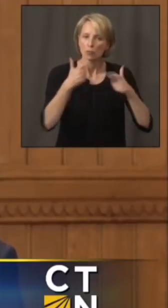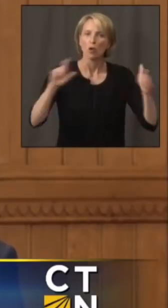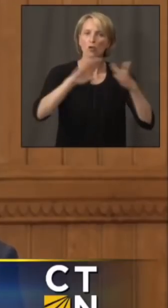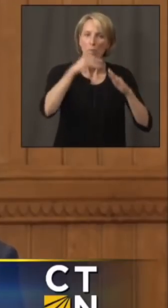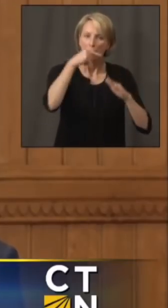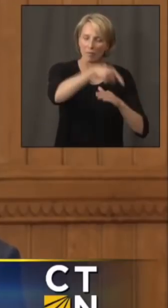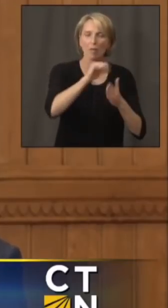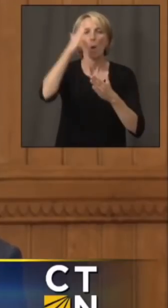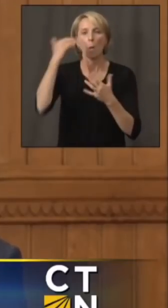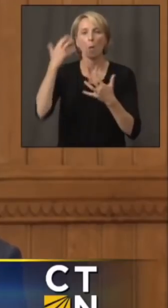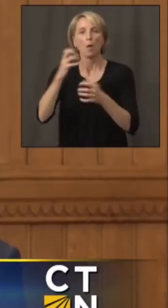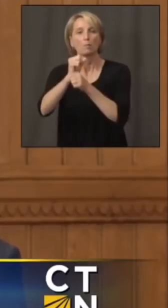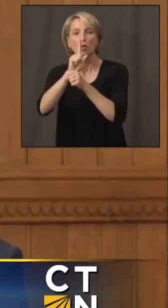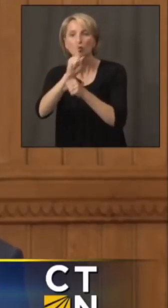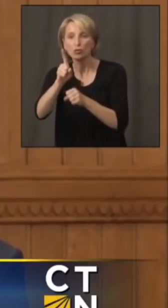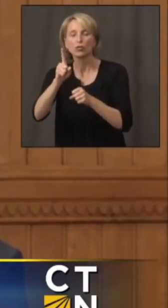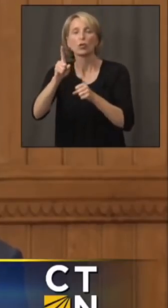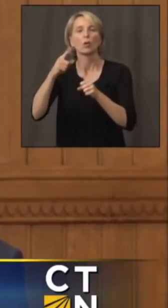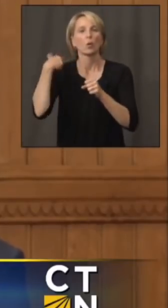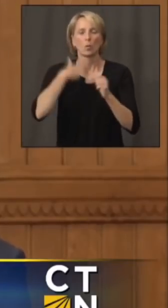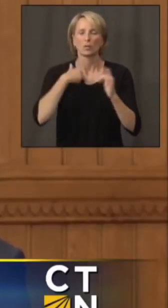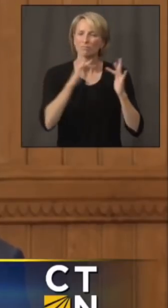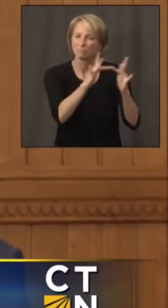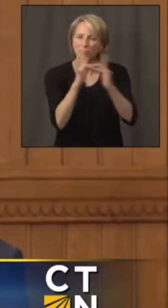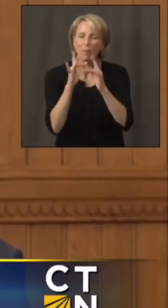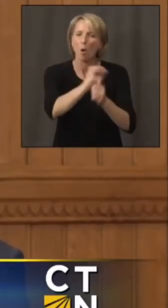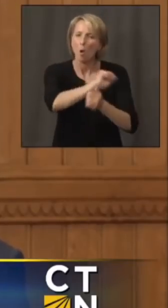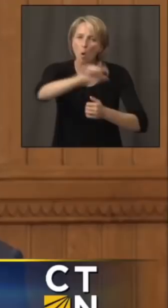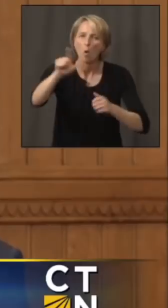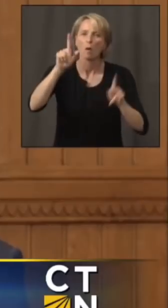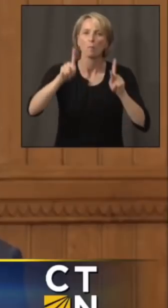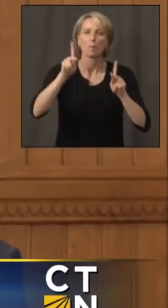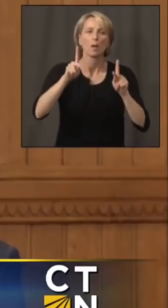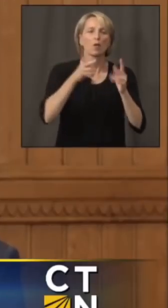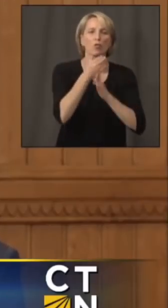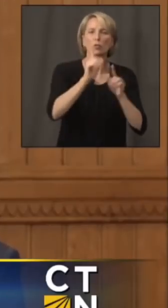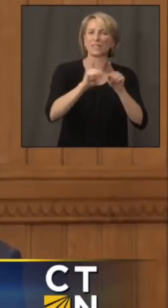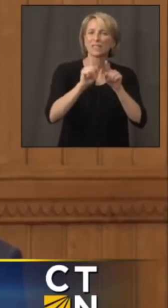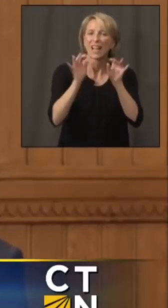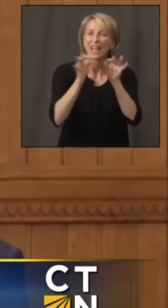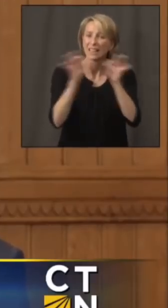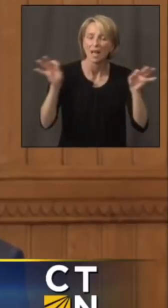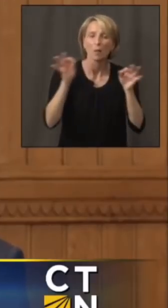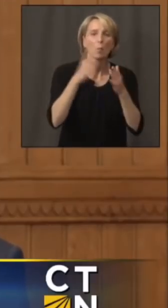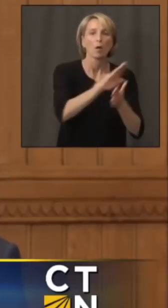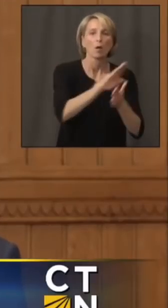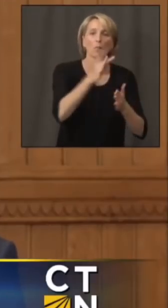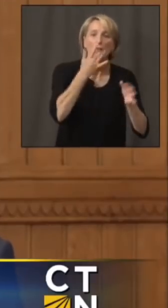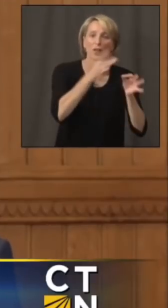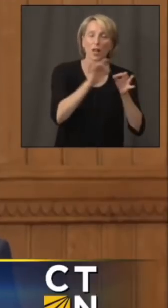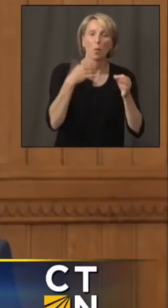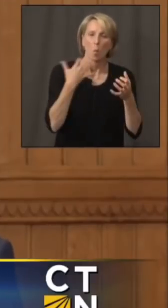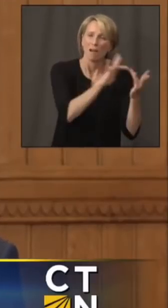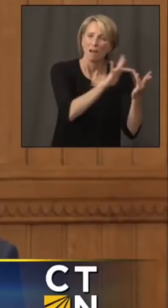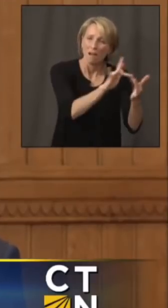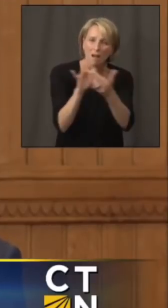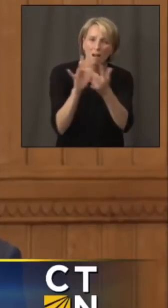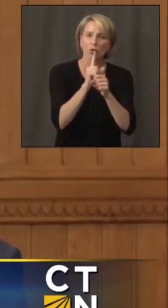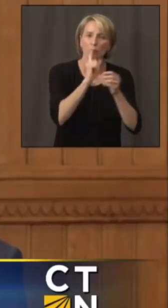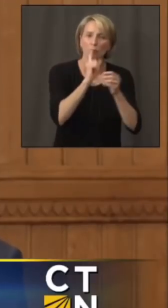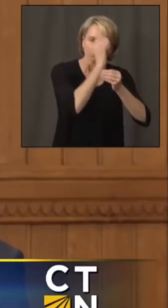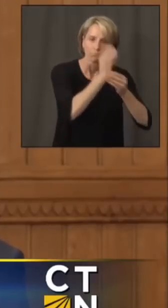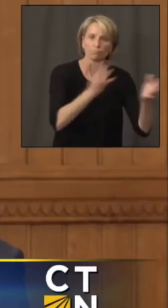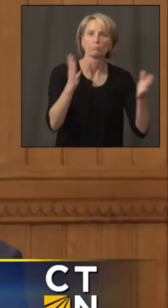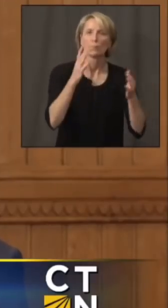wanted to make sure that we're reaching out through every channel we possibly can, trying to reach everyone in the community to make sure the word is getting out adequately.